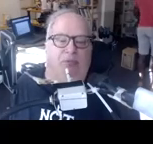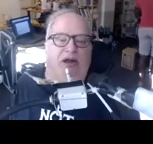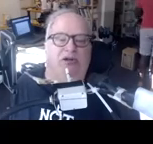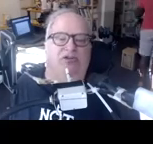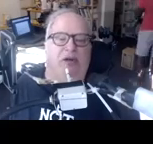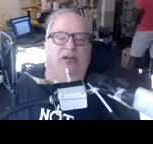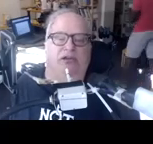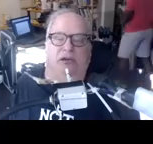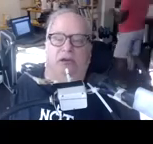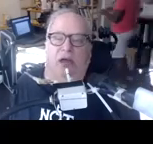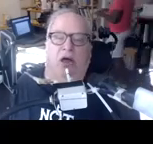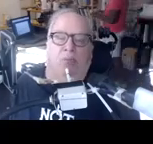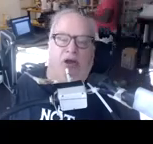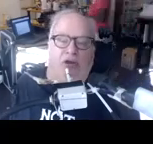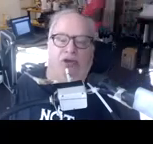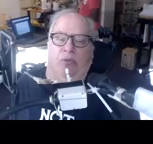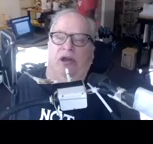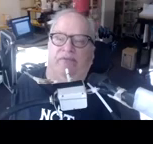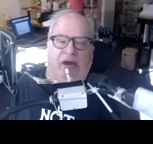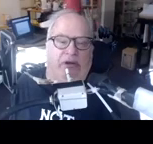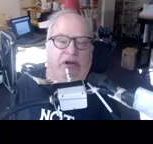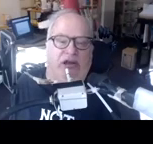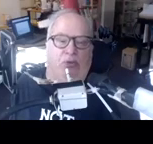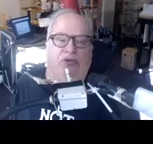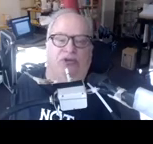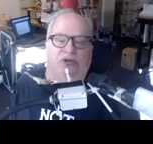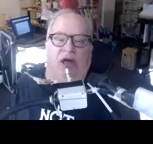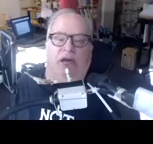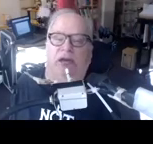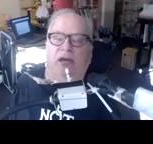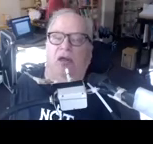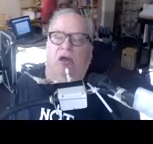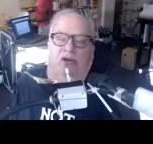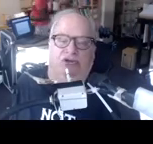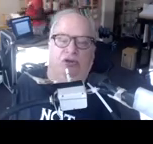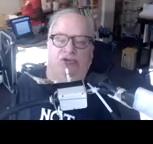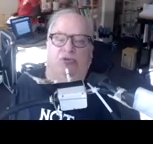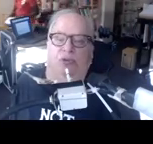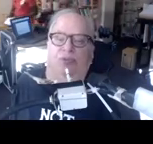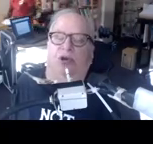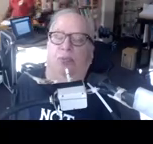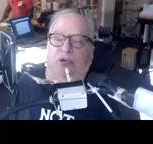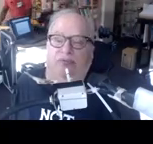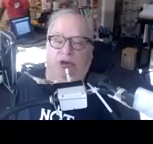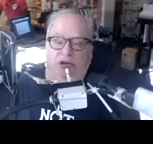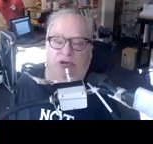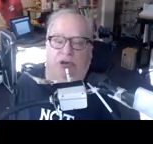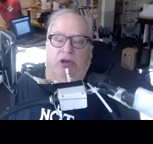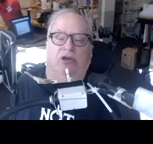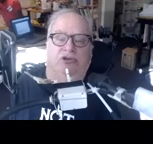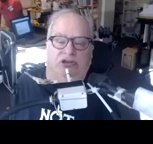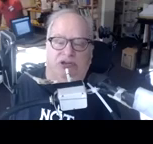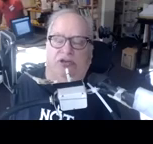family, practice of medicine, but also in our very unequal society, social groups that are